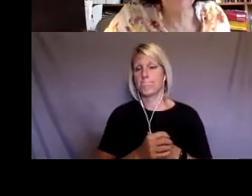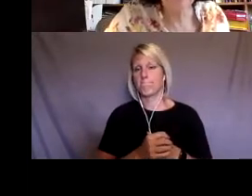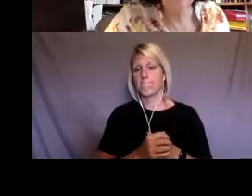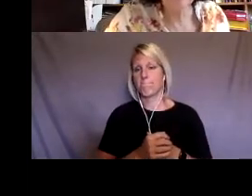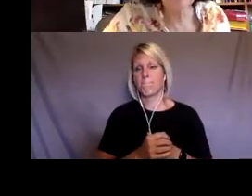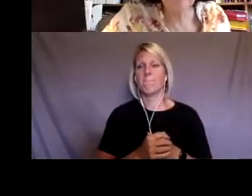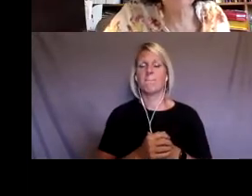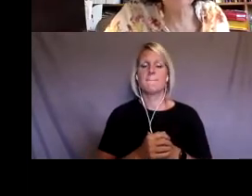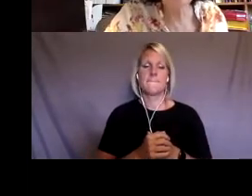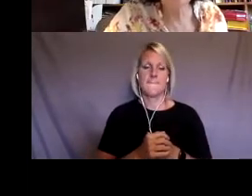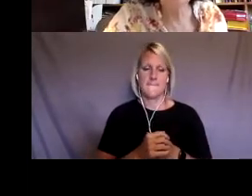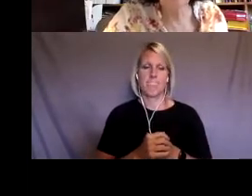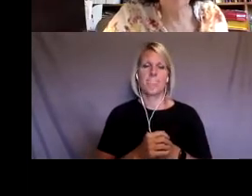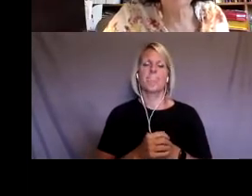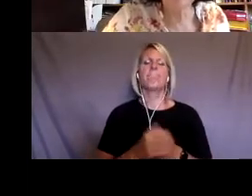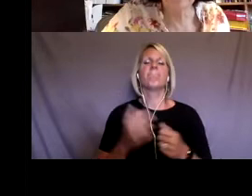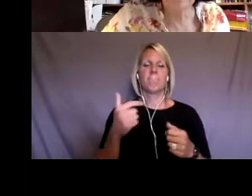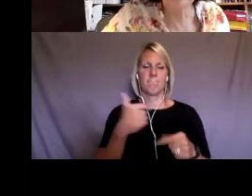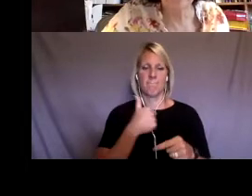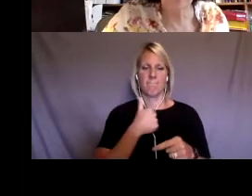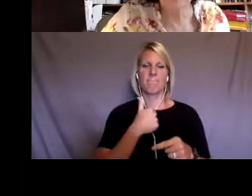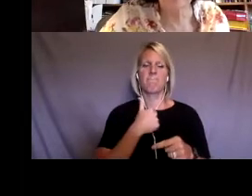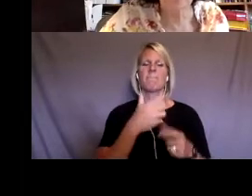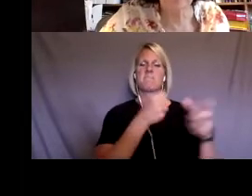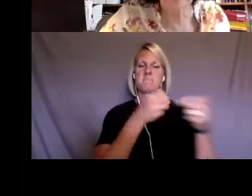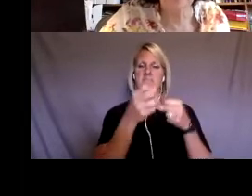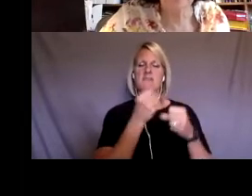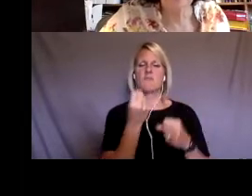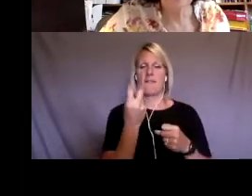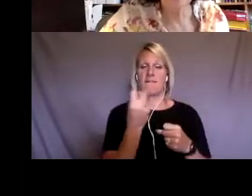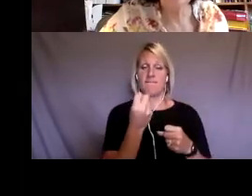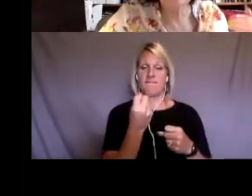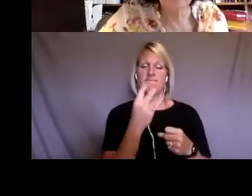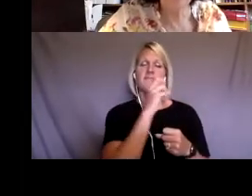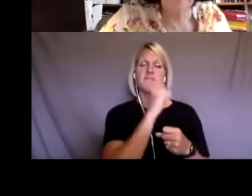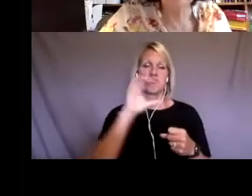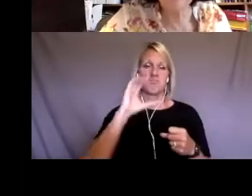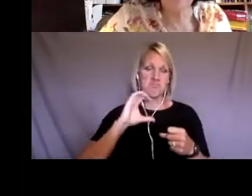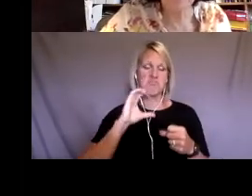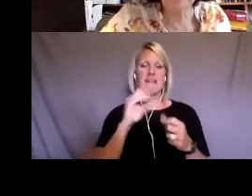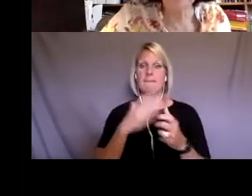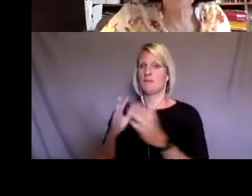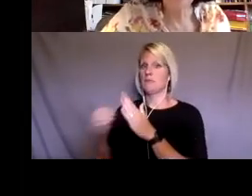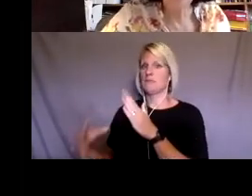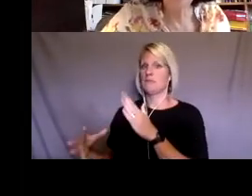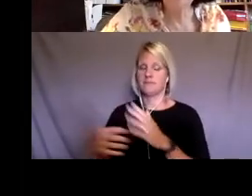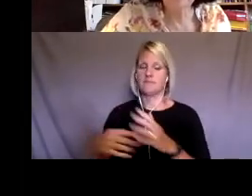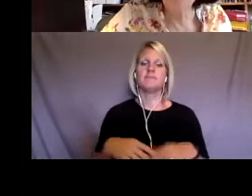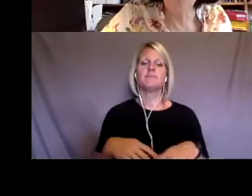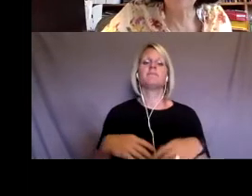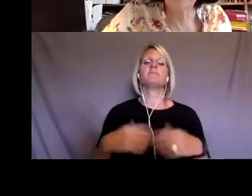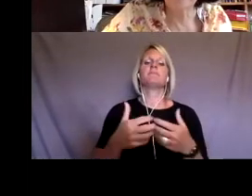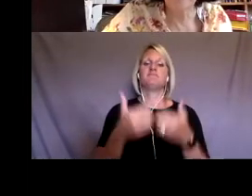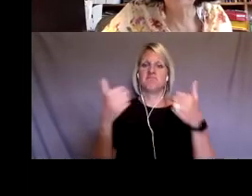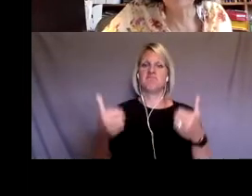took a dozen of older adults along with my students, each one separately, on a